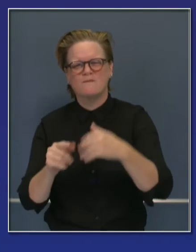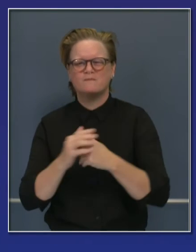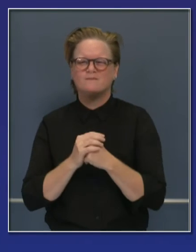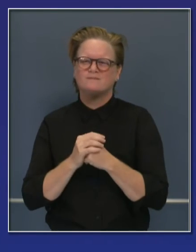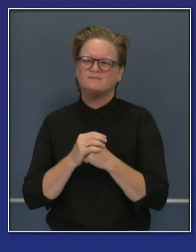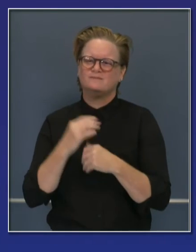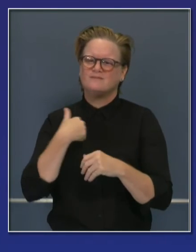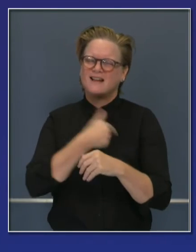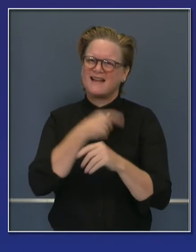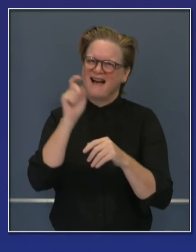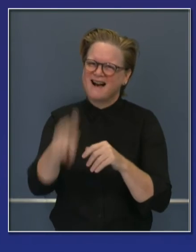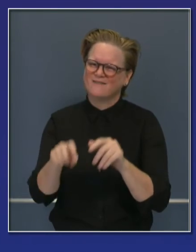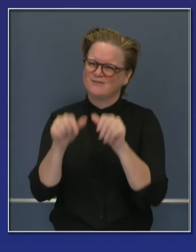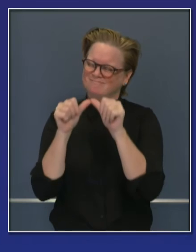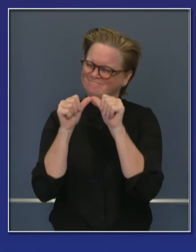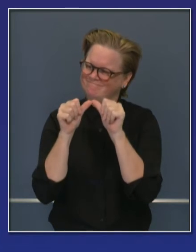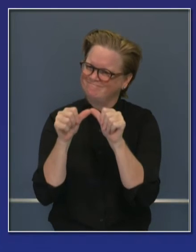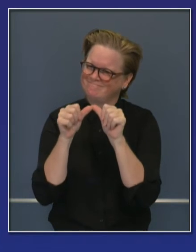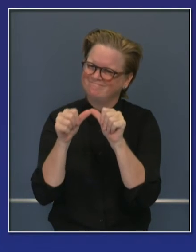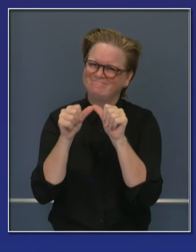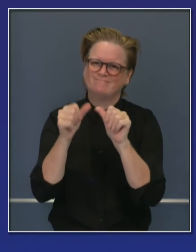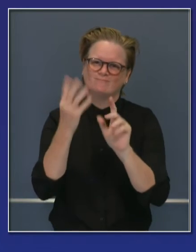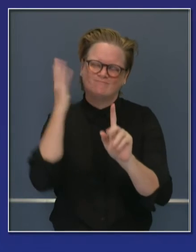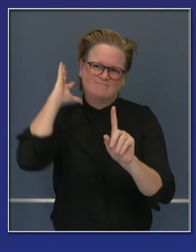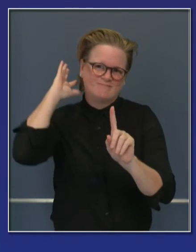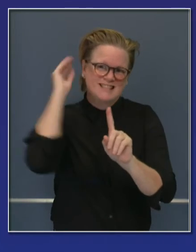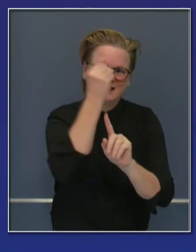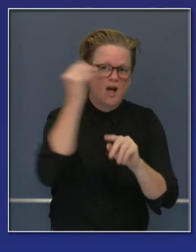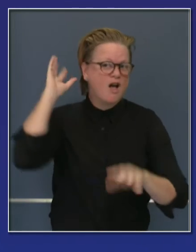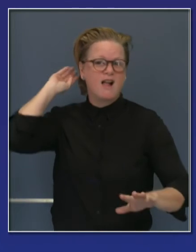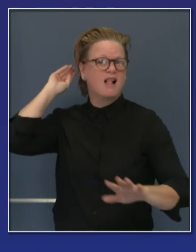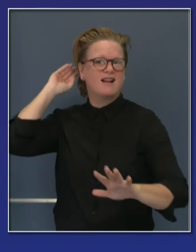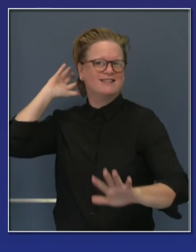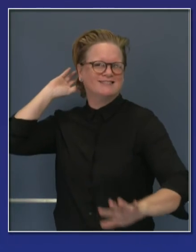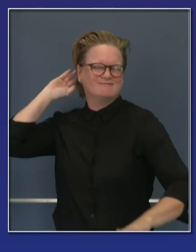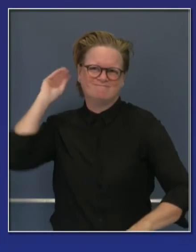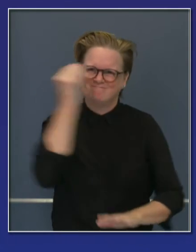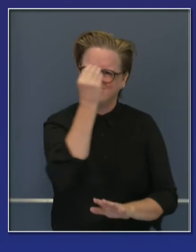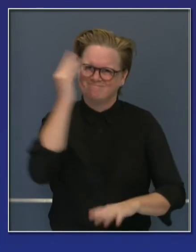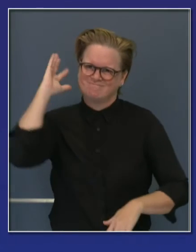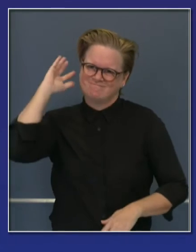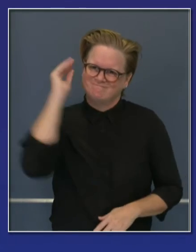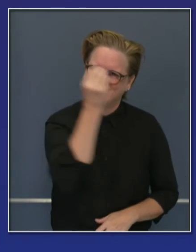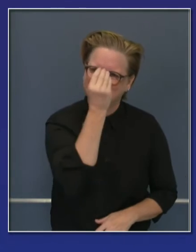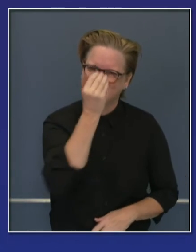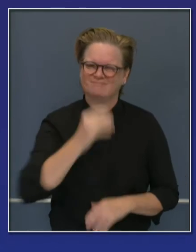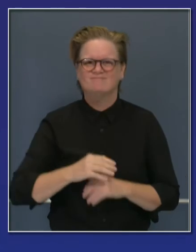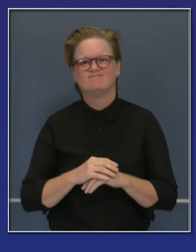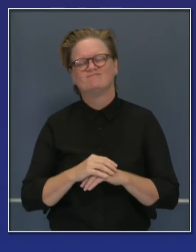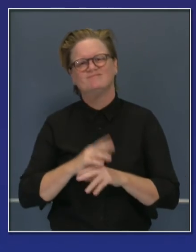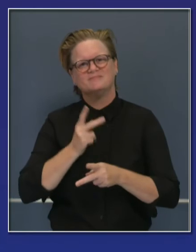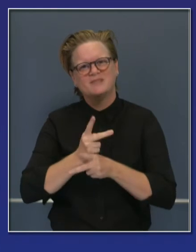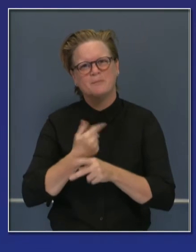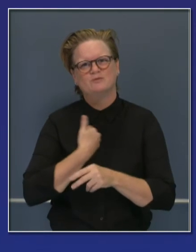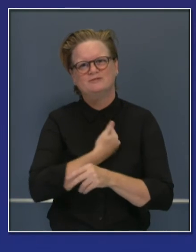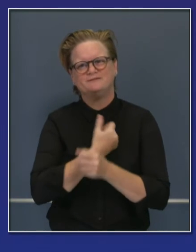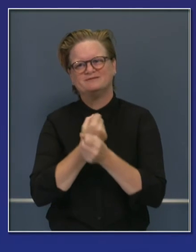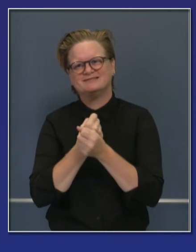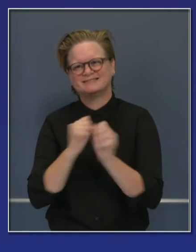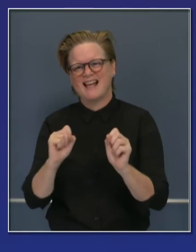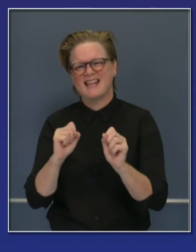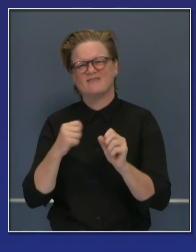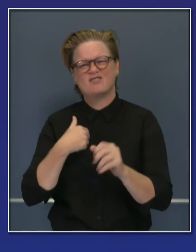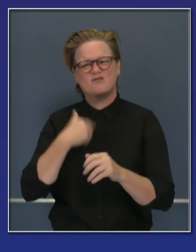day. Physically distance, that's an important thing, hard to do when we're keeping our distance from loved ones, but all the